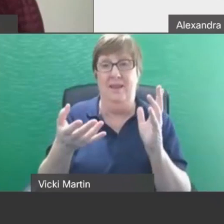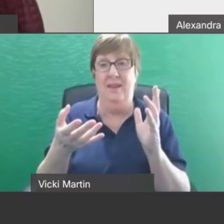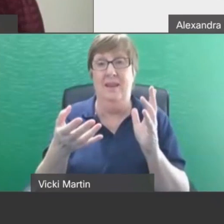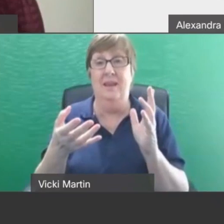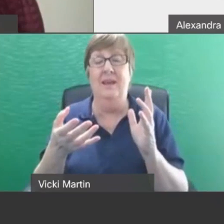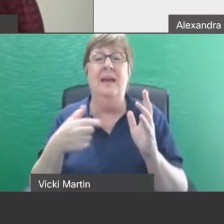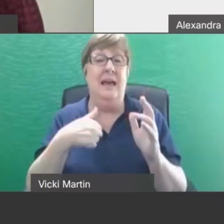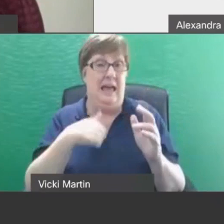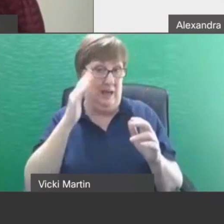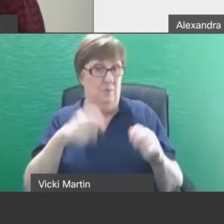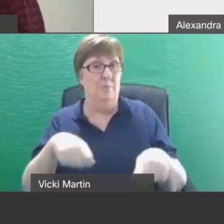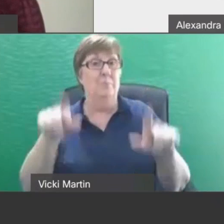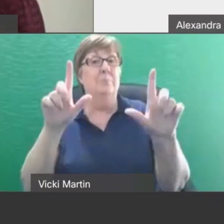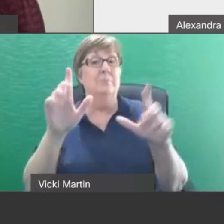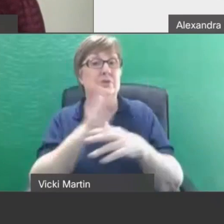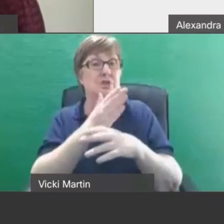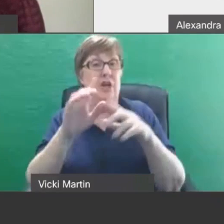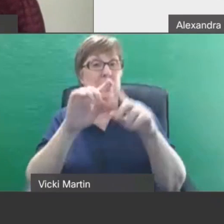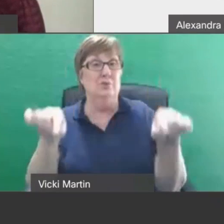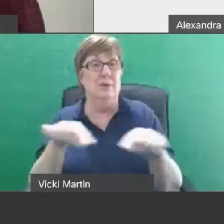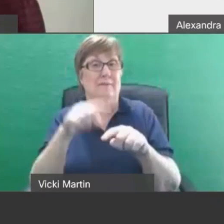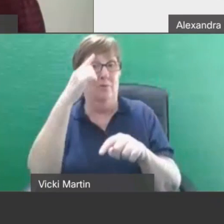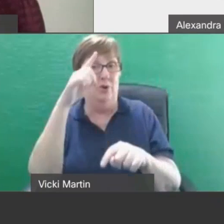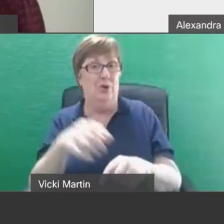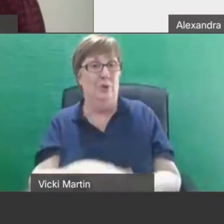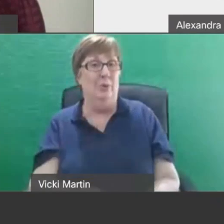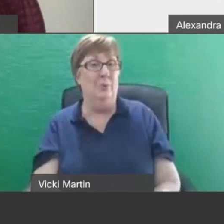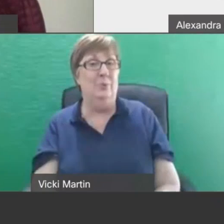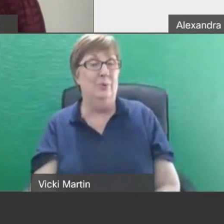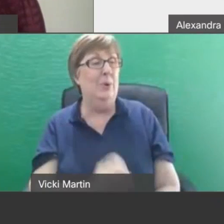up for you. We'll do it that way.